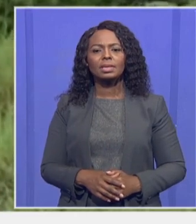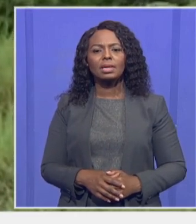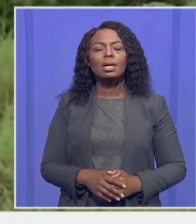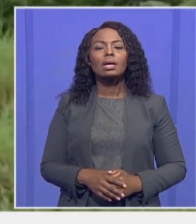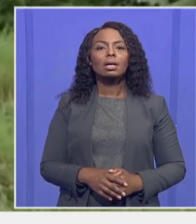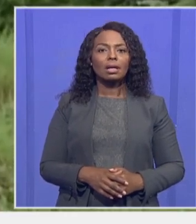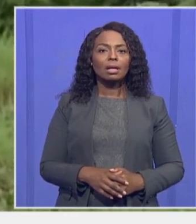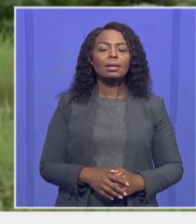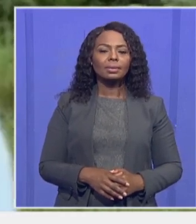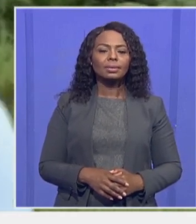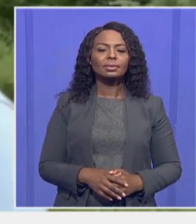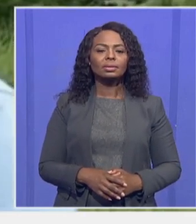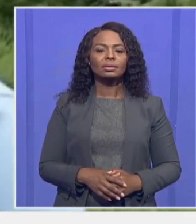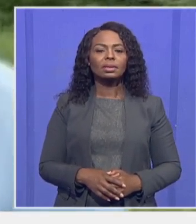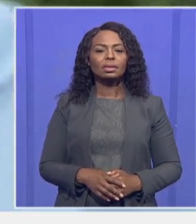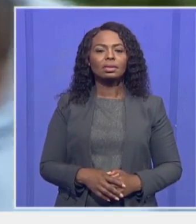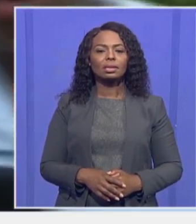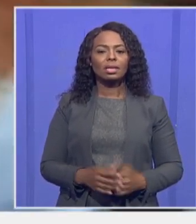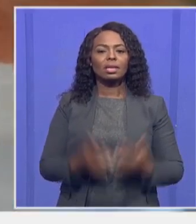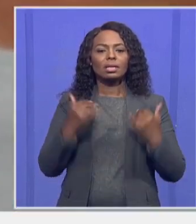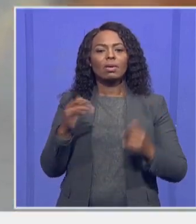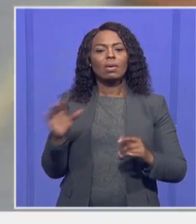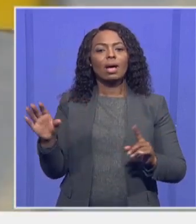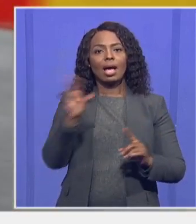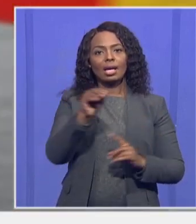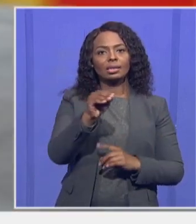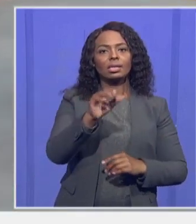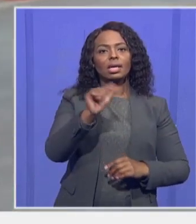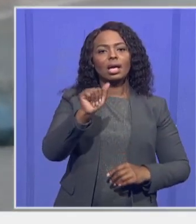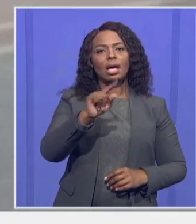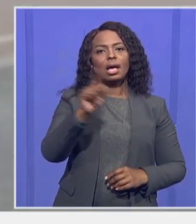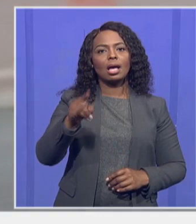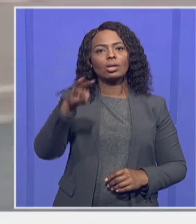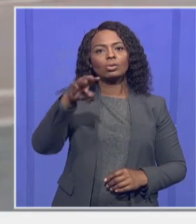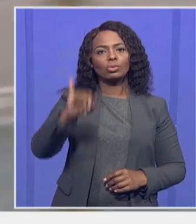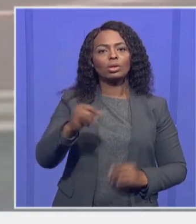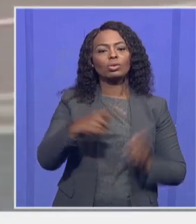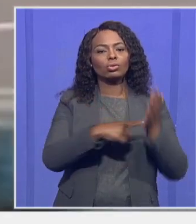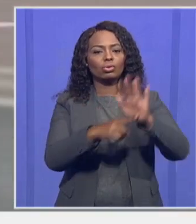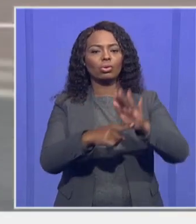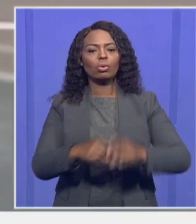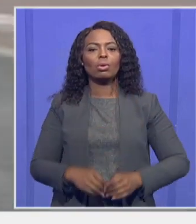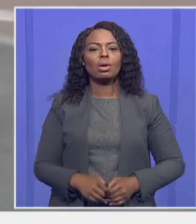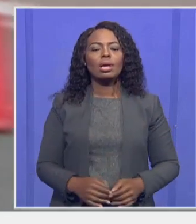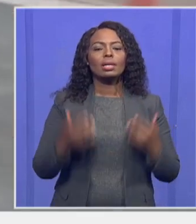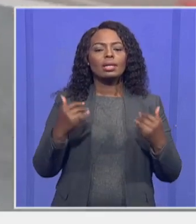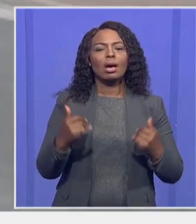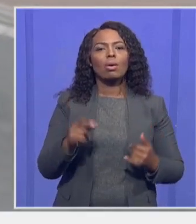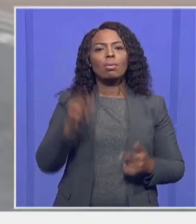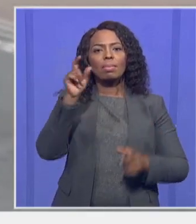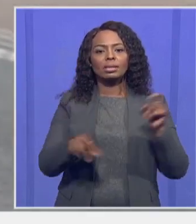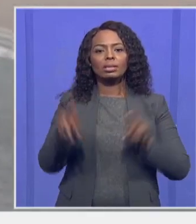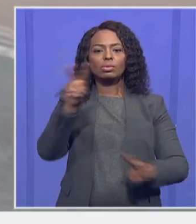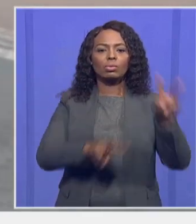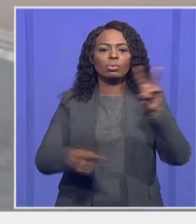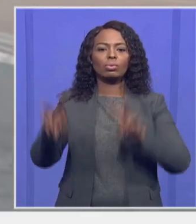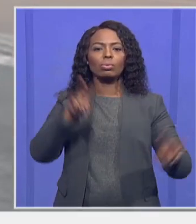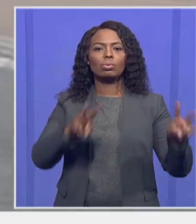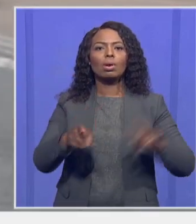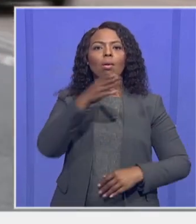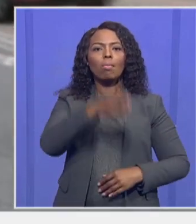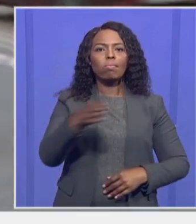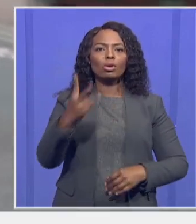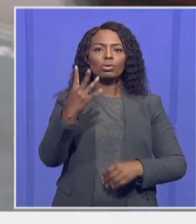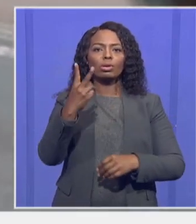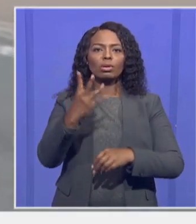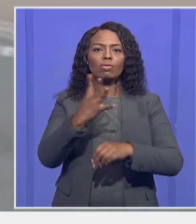Yes, mentioning traffic, I'll just ask Azwi to show you what is happening. There are route patrollers who are stationed on this road 24 hours a